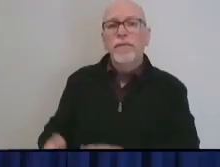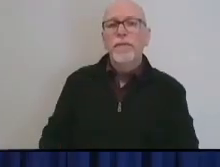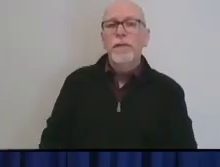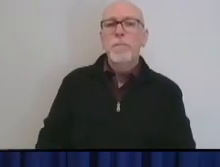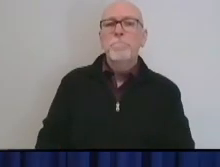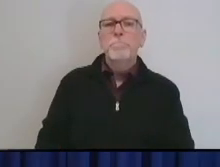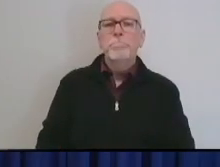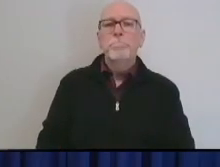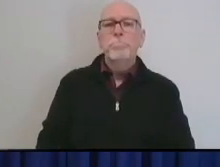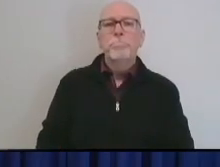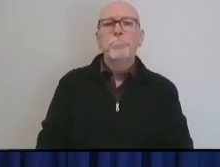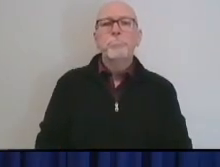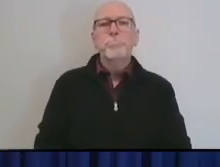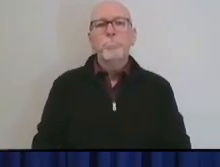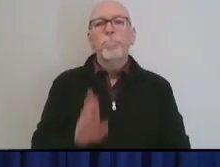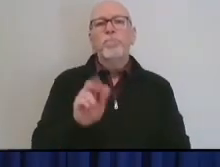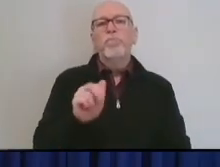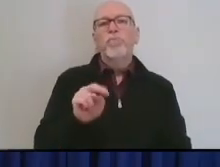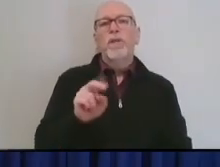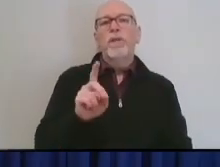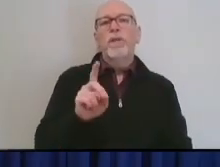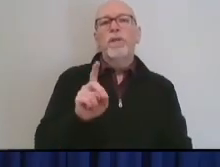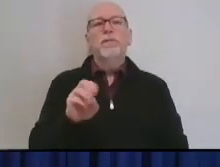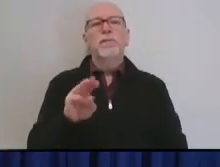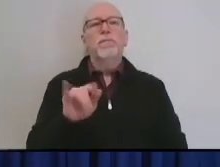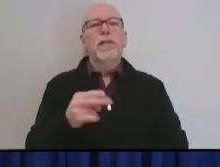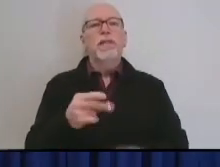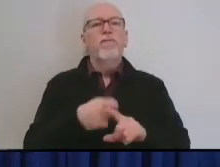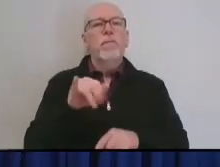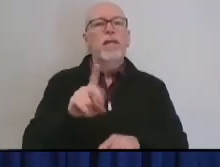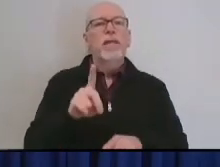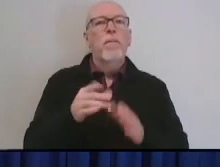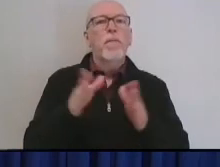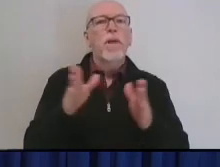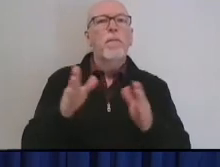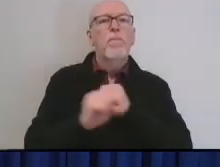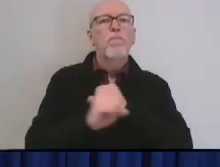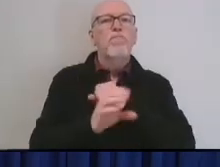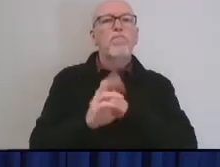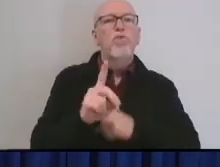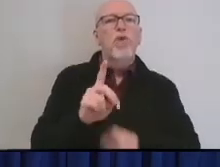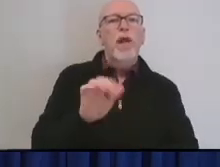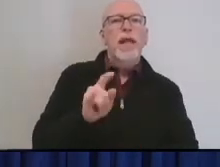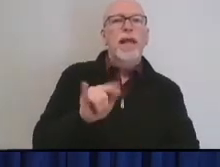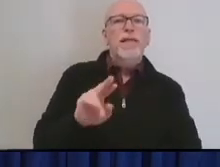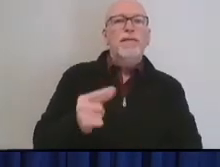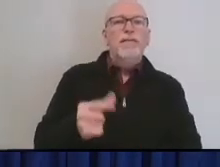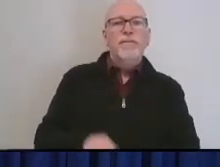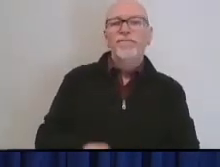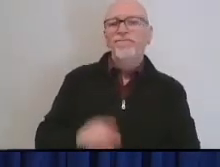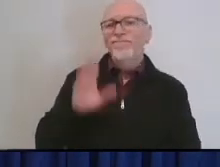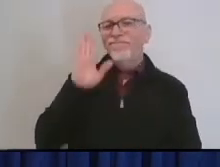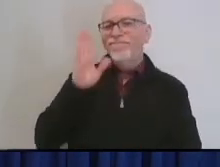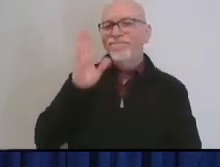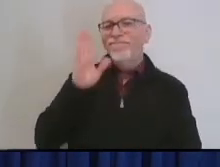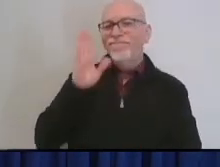Brandon Smith, Indiana Public Broadcasting. Afternoon, Brandon. Afternoon, Governor.